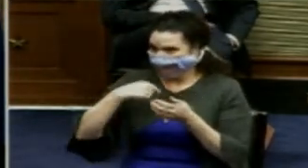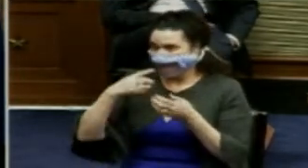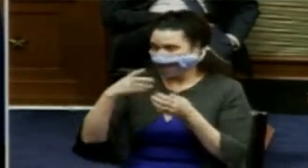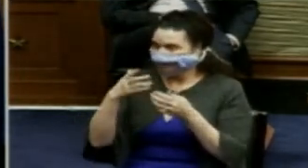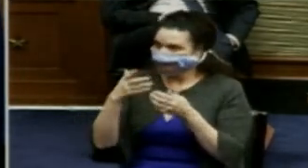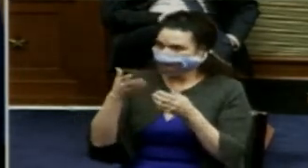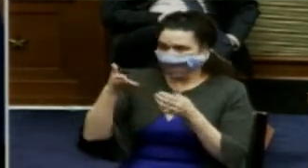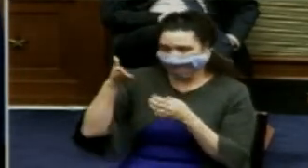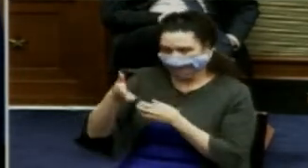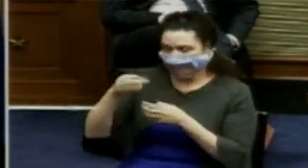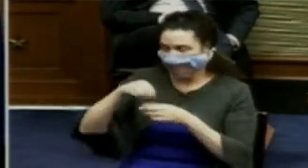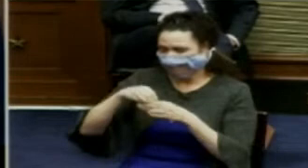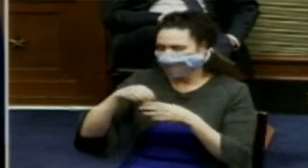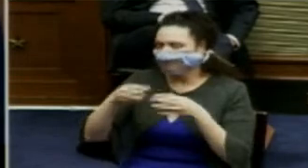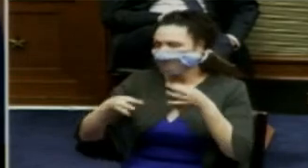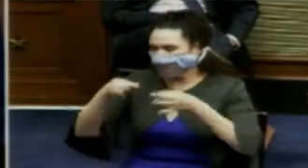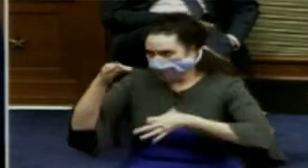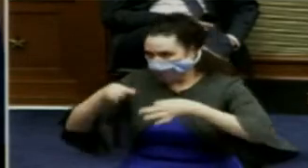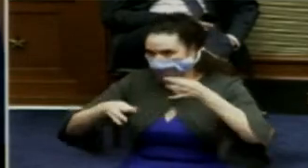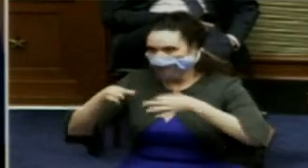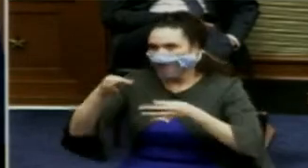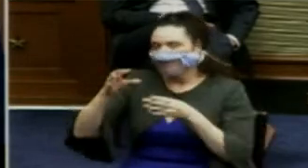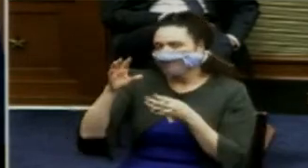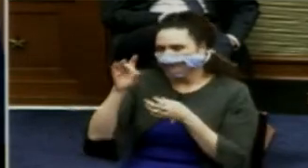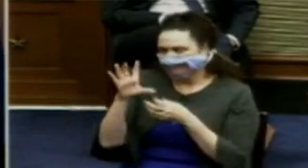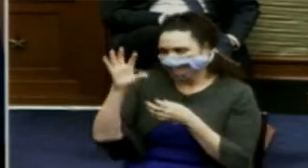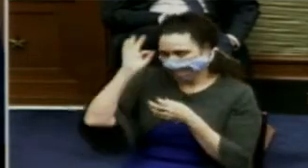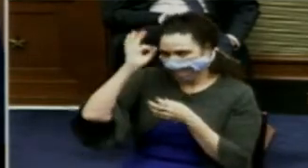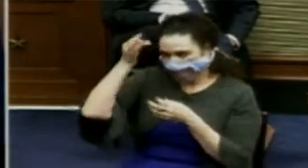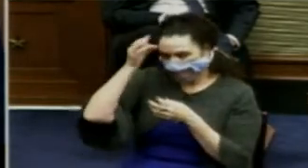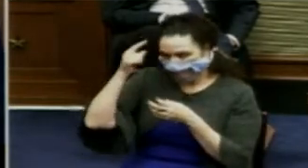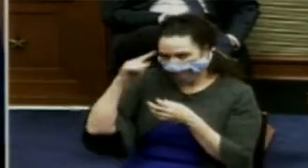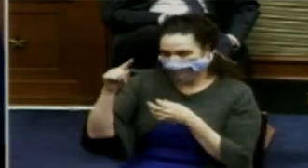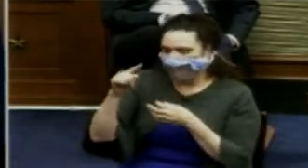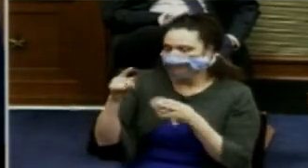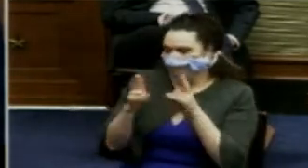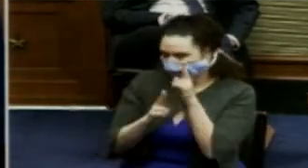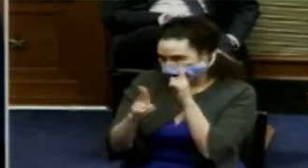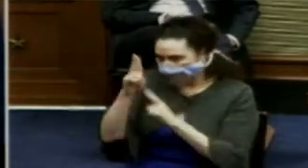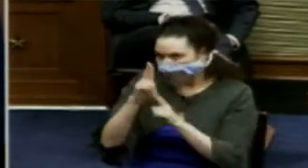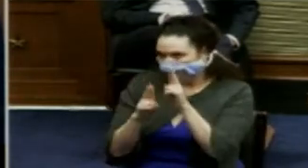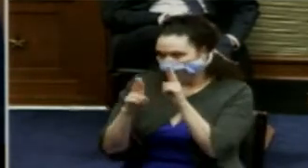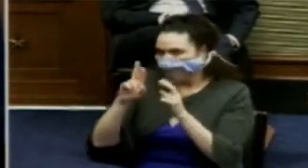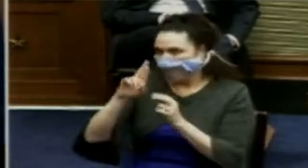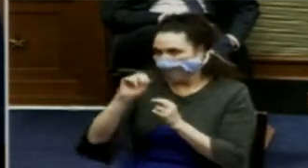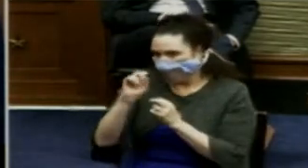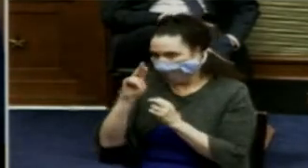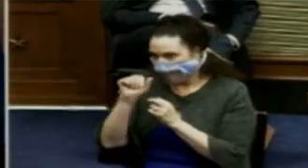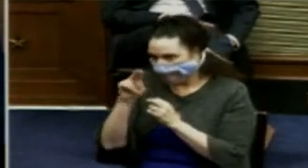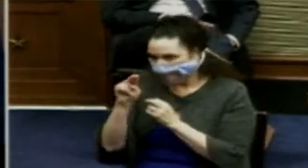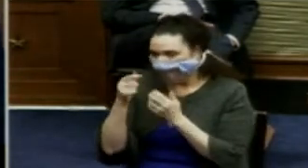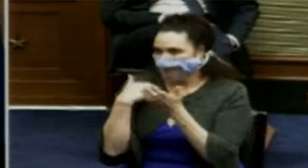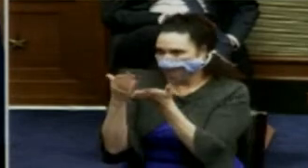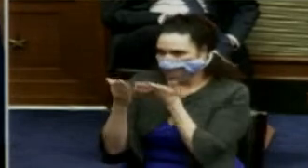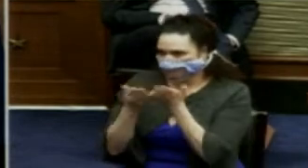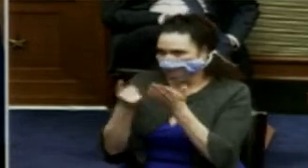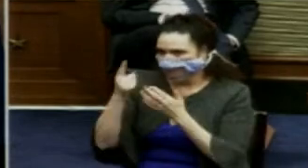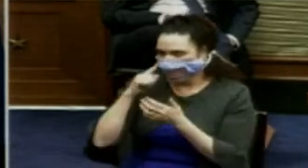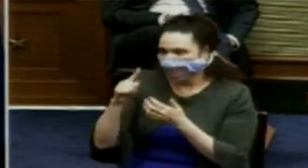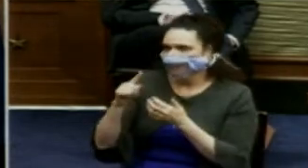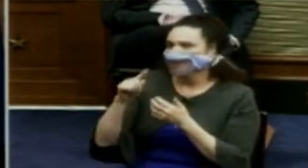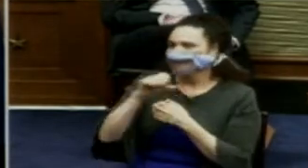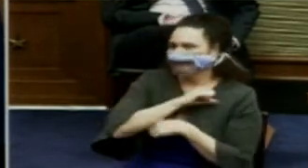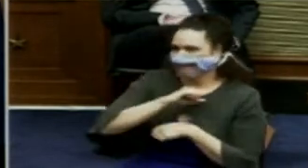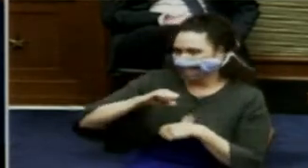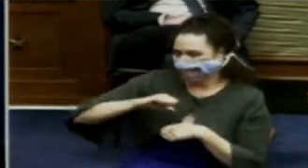clerk for the late Honorable Judge James Robertson, a Navy veteran, and to serve as counsel to the late great Senator Ted Stevens of Alaska,